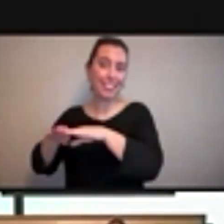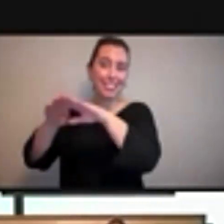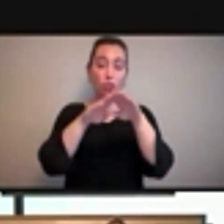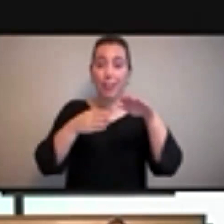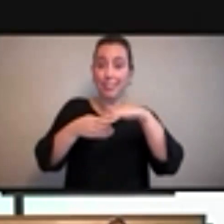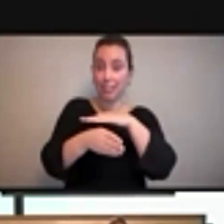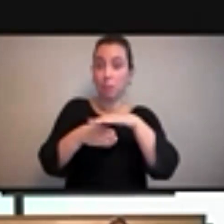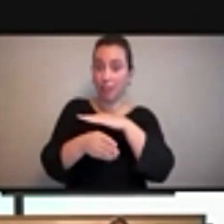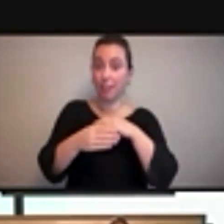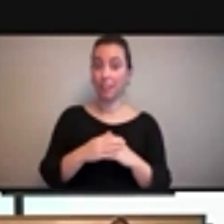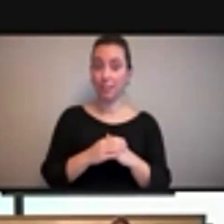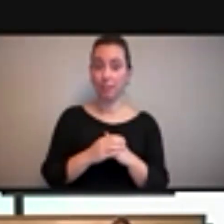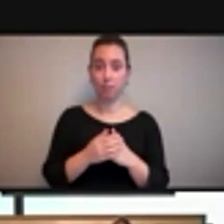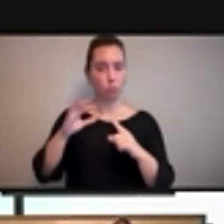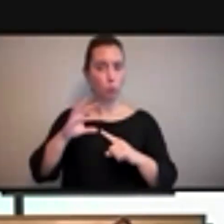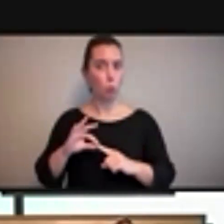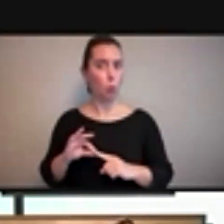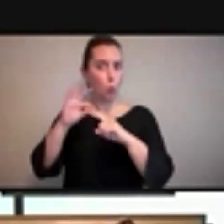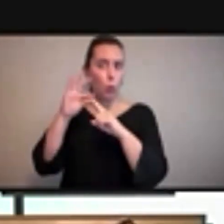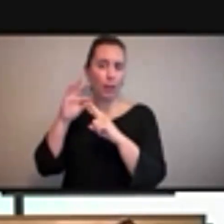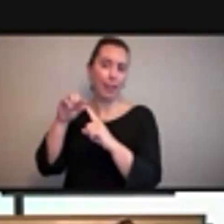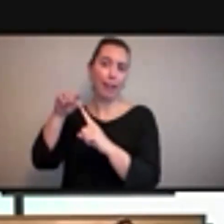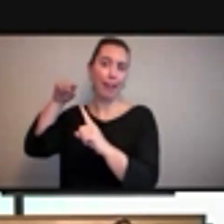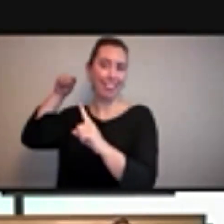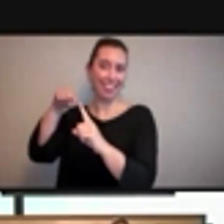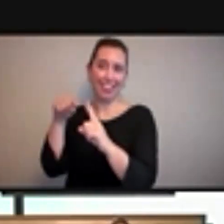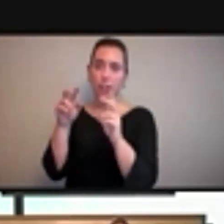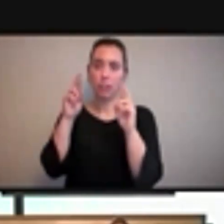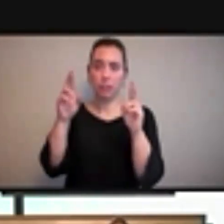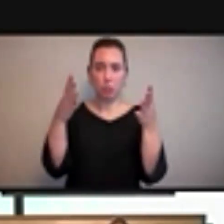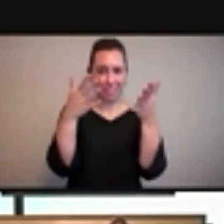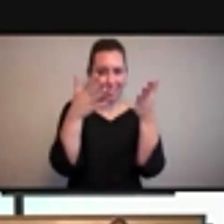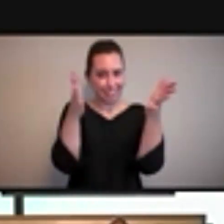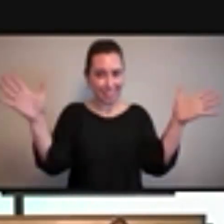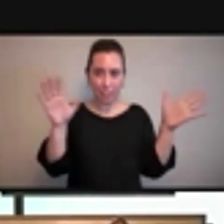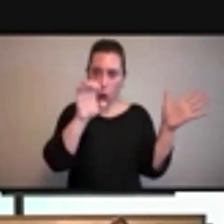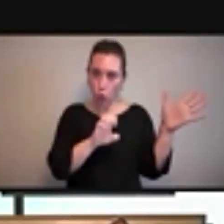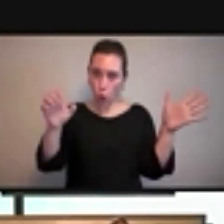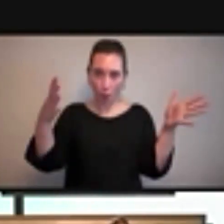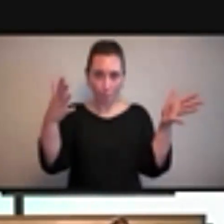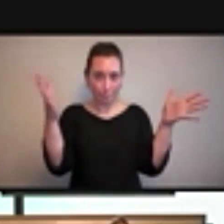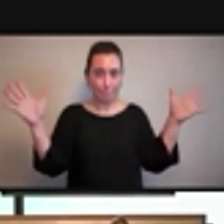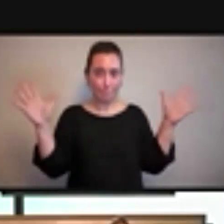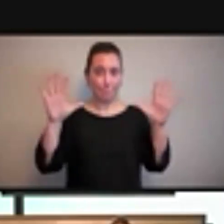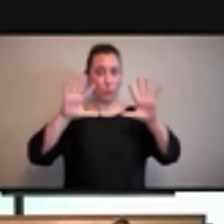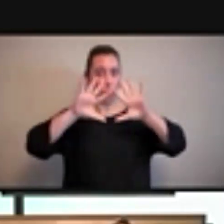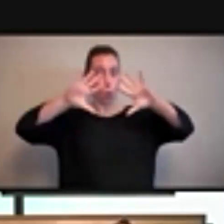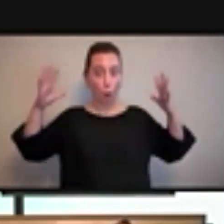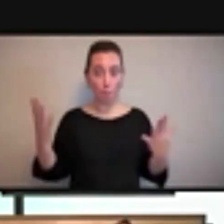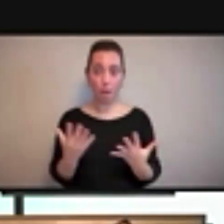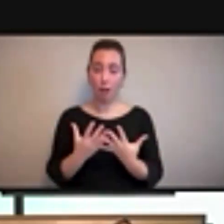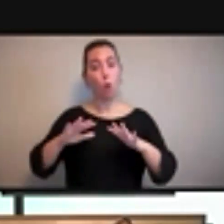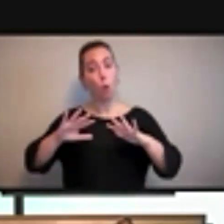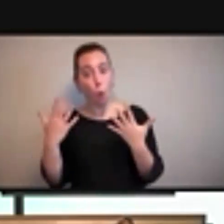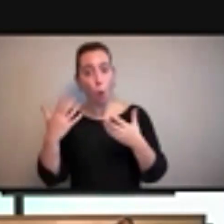can claim that it should have had a bigger coverage, a bigger scope, that it should have been implemented long ago,